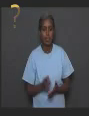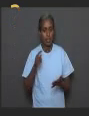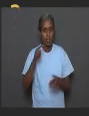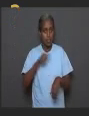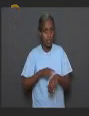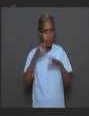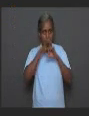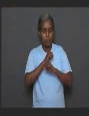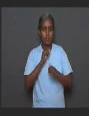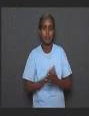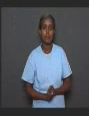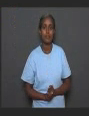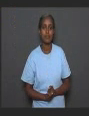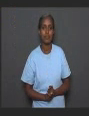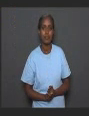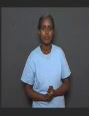Time's up!